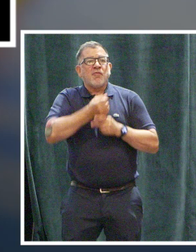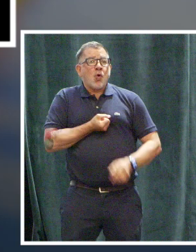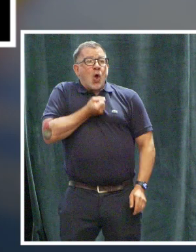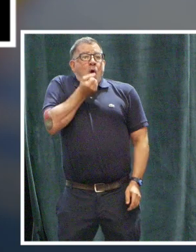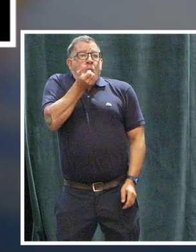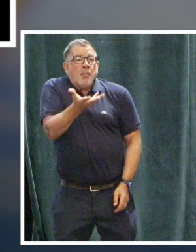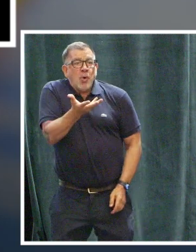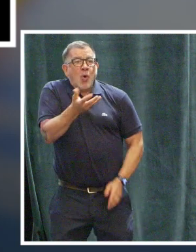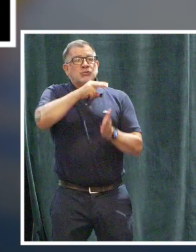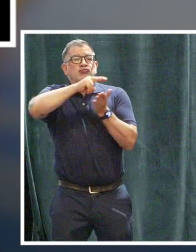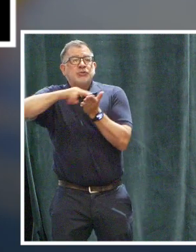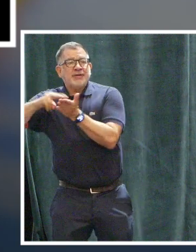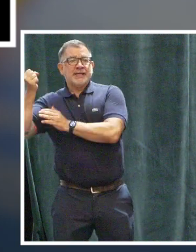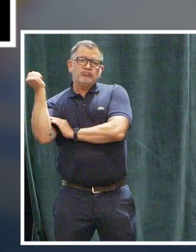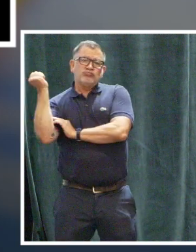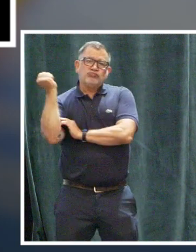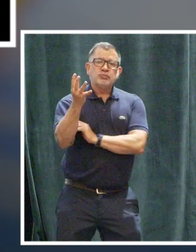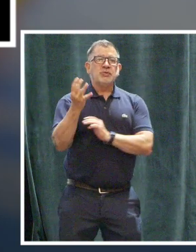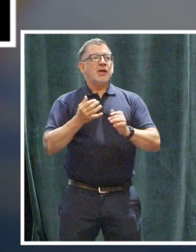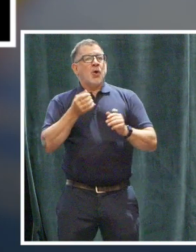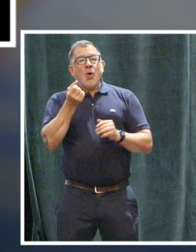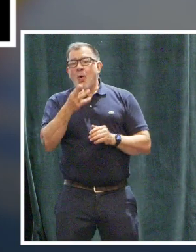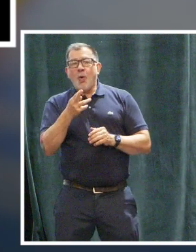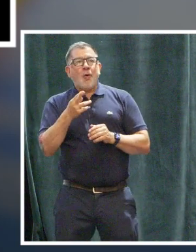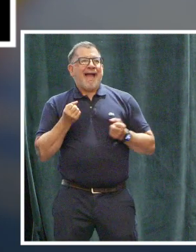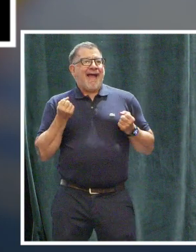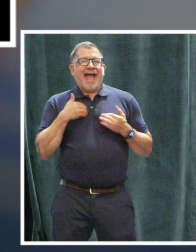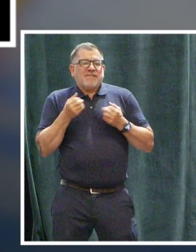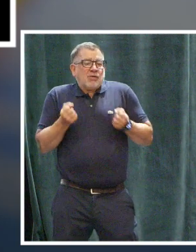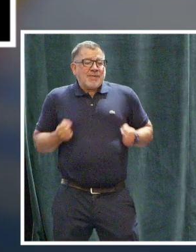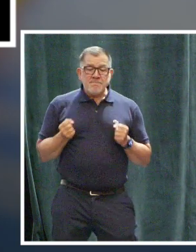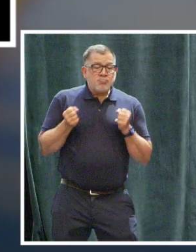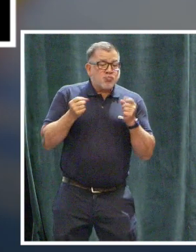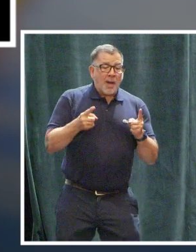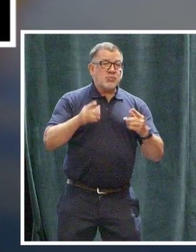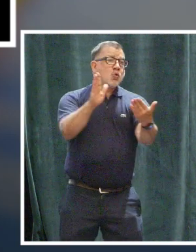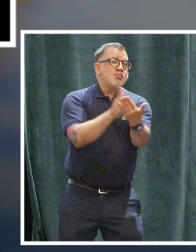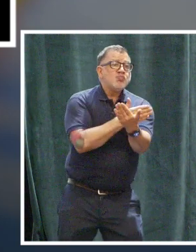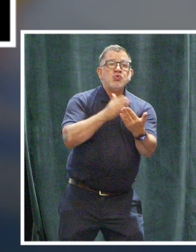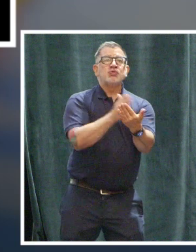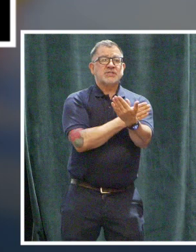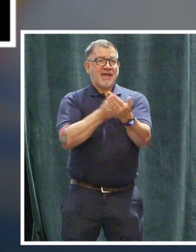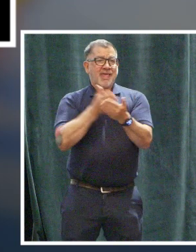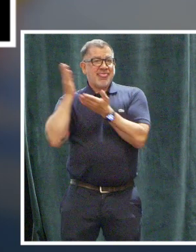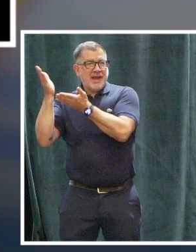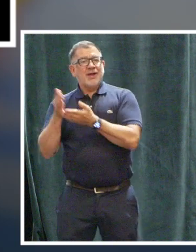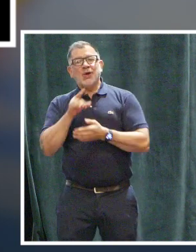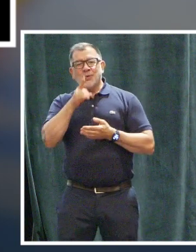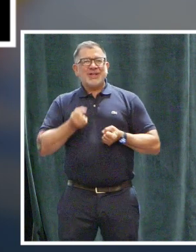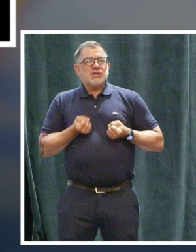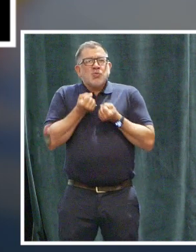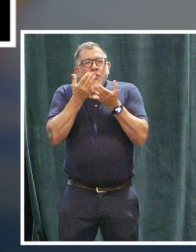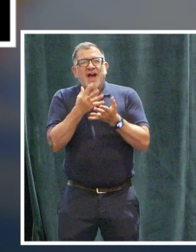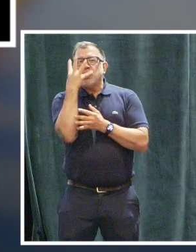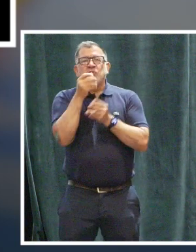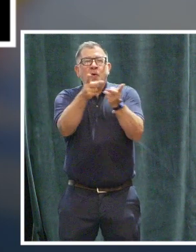guitar and have a little impromptu concert, kind of facing people that are sitting on these benches. The idea is to provide kind of this tunnel